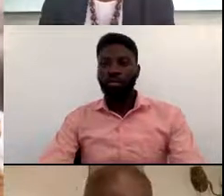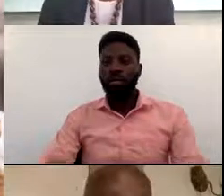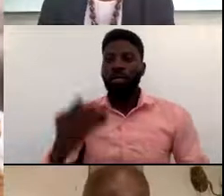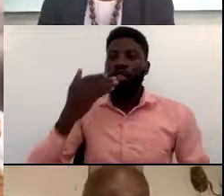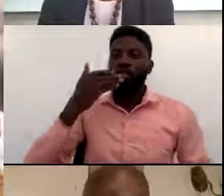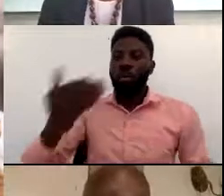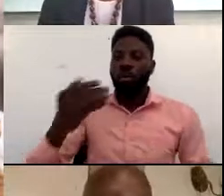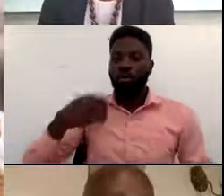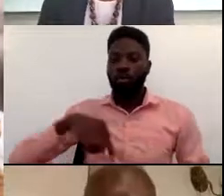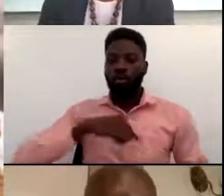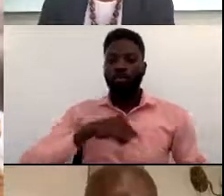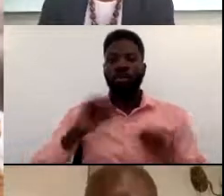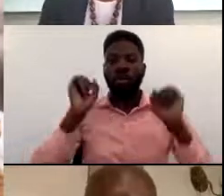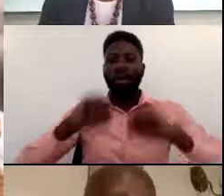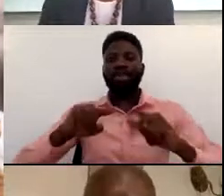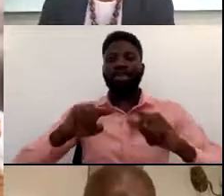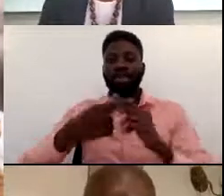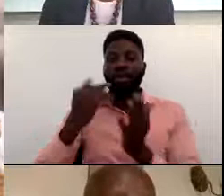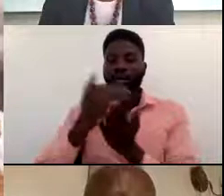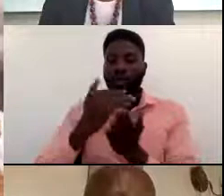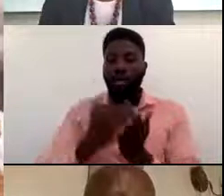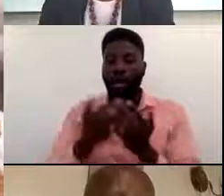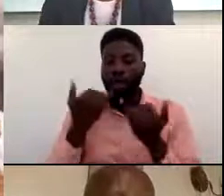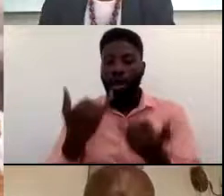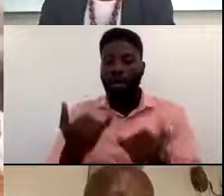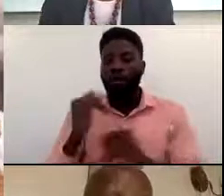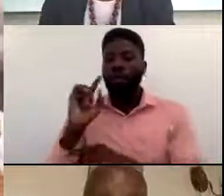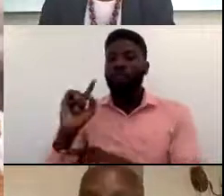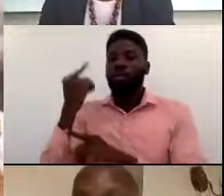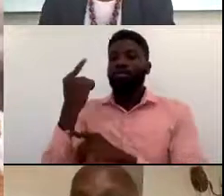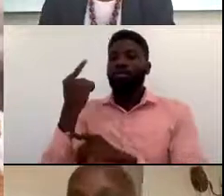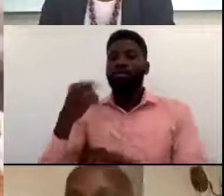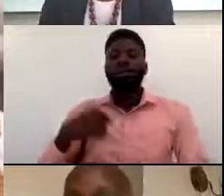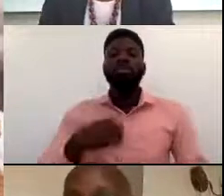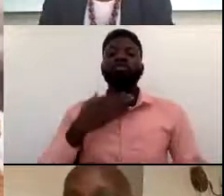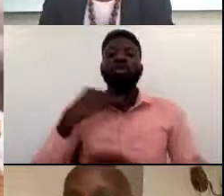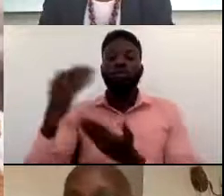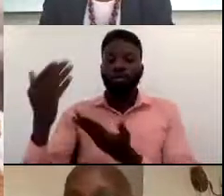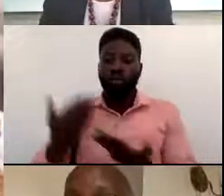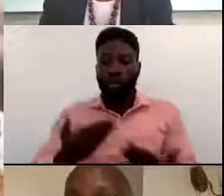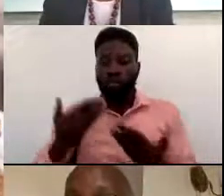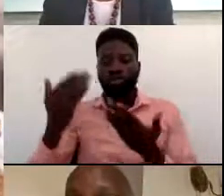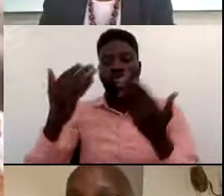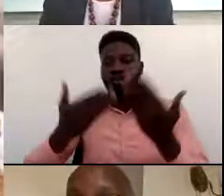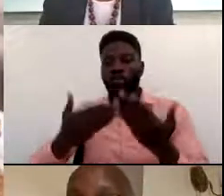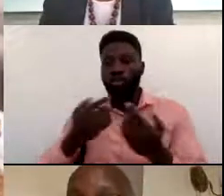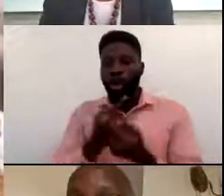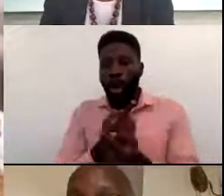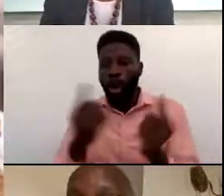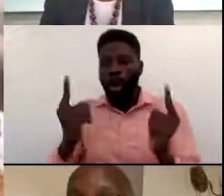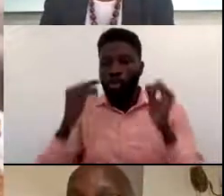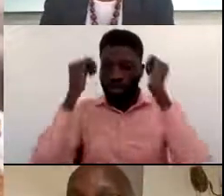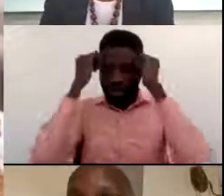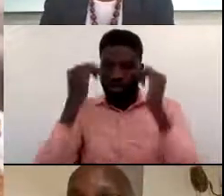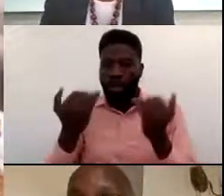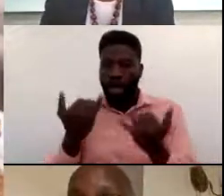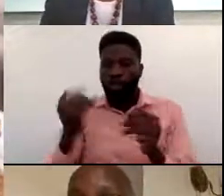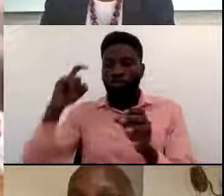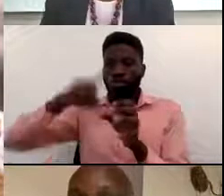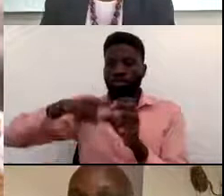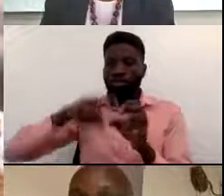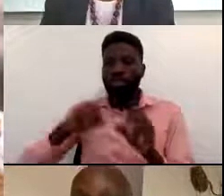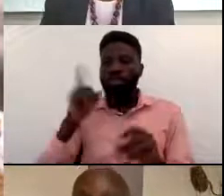to kickstart the program. Firstly, let me welcome all the students who have already joined the